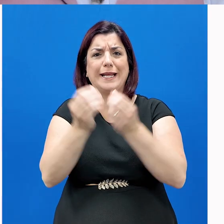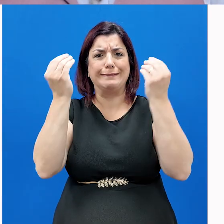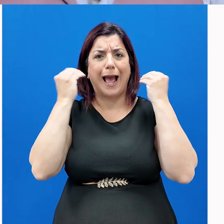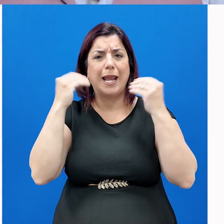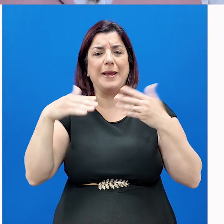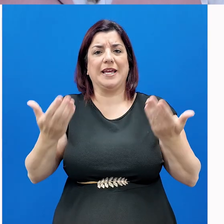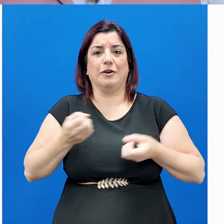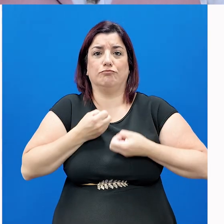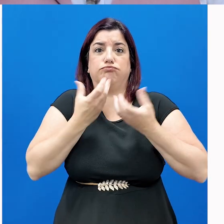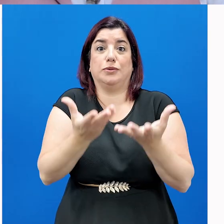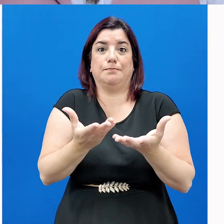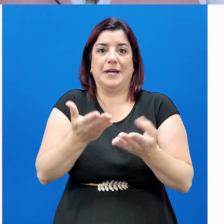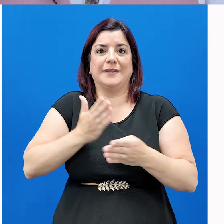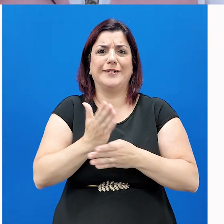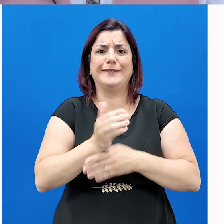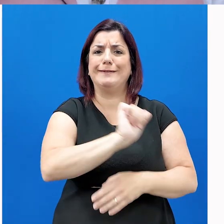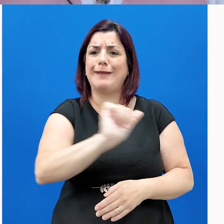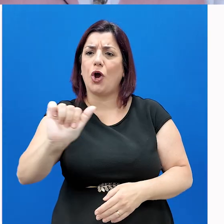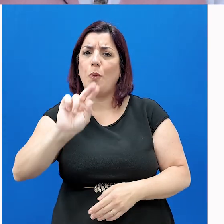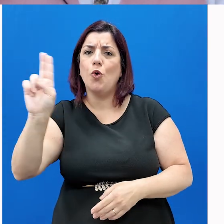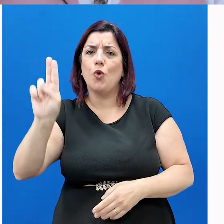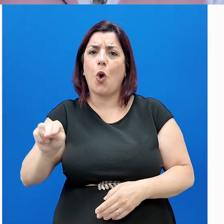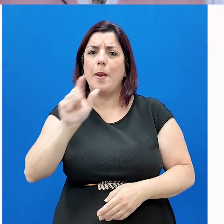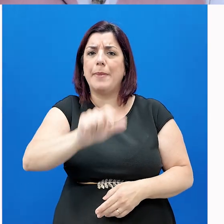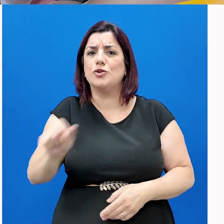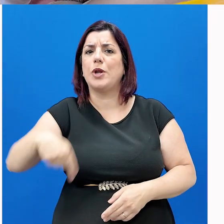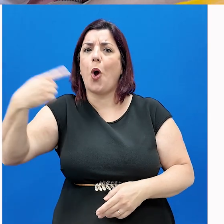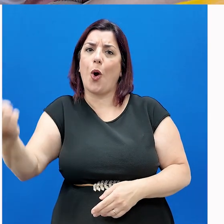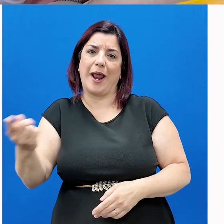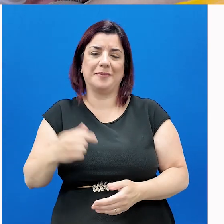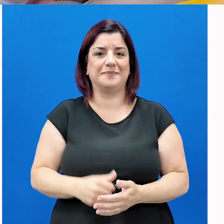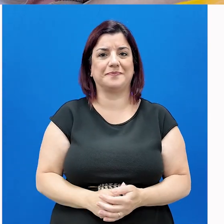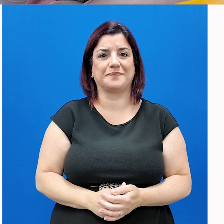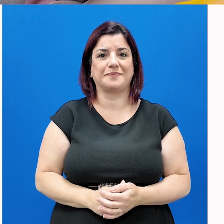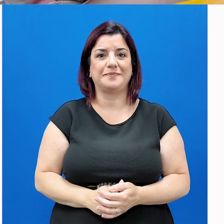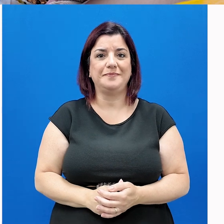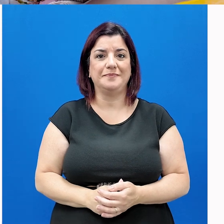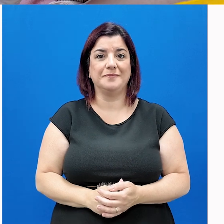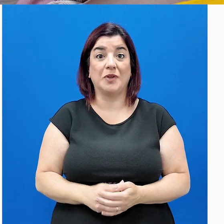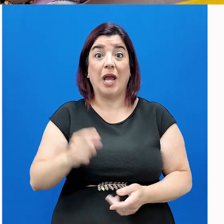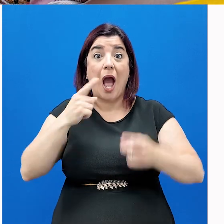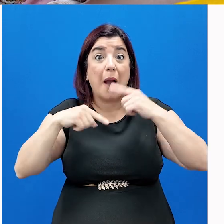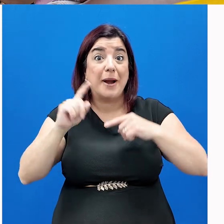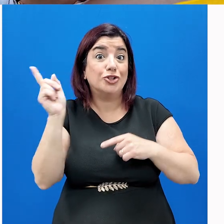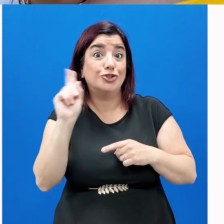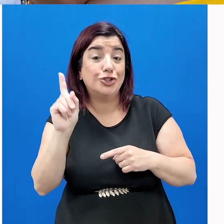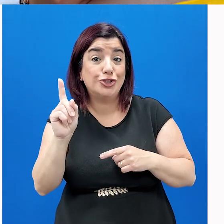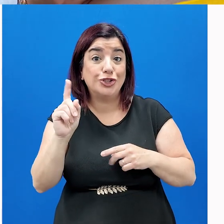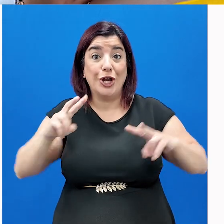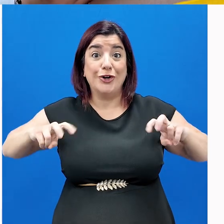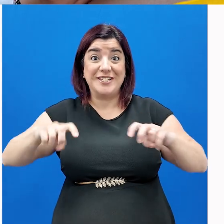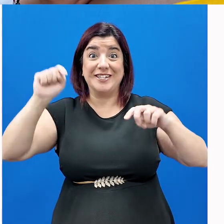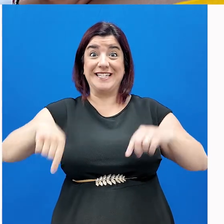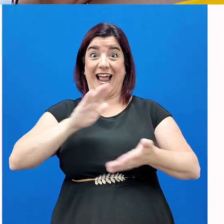to speak up for their rights and advocate for others too. And the big news, the research phase is now